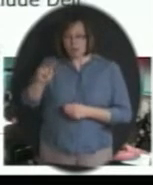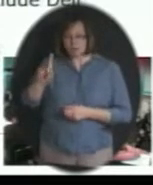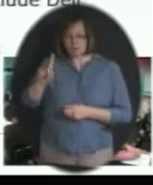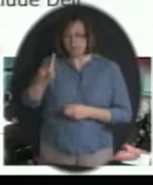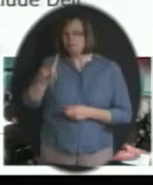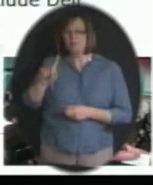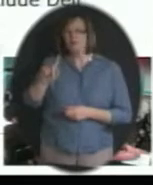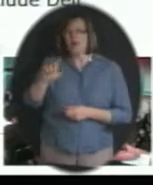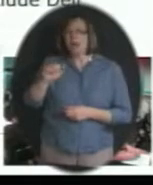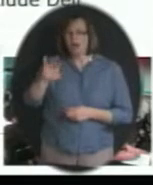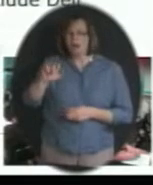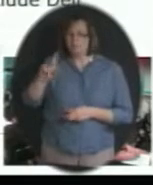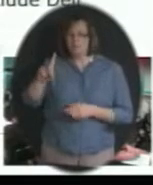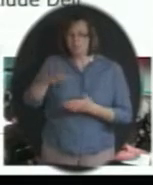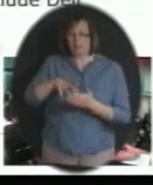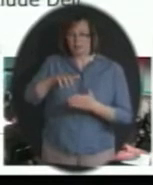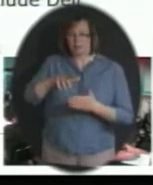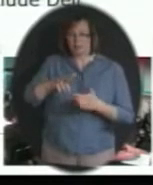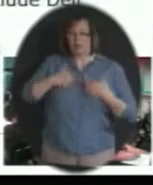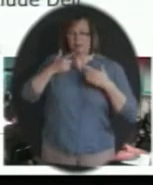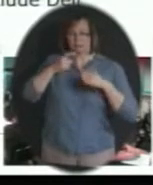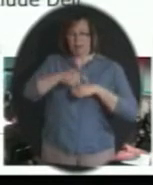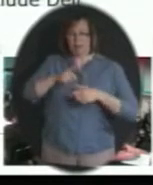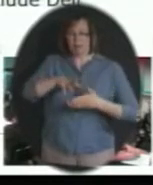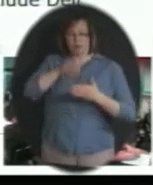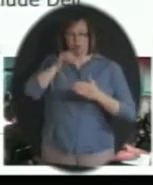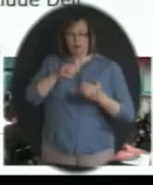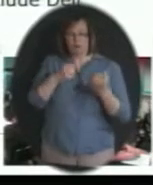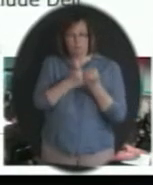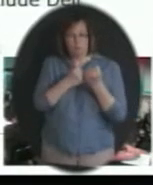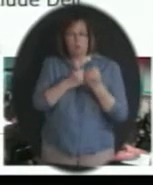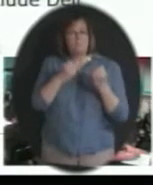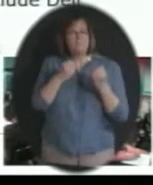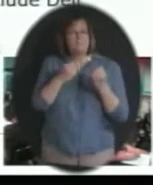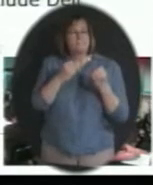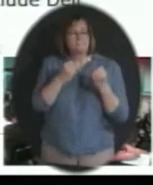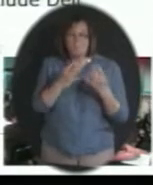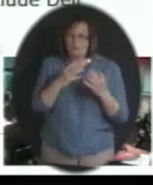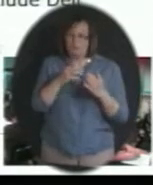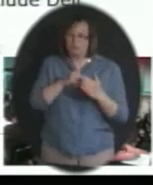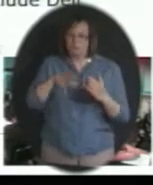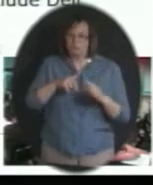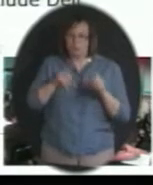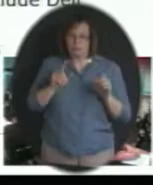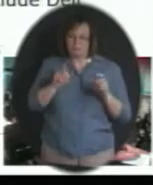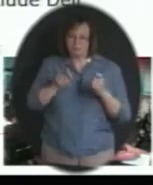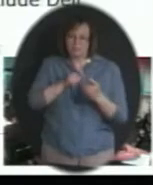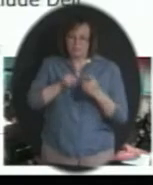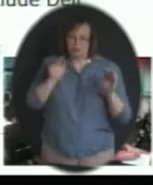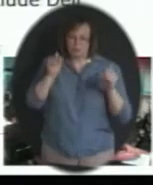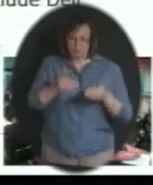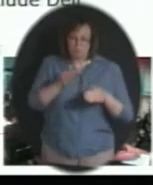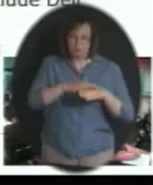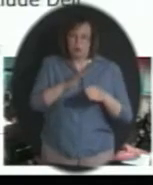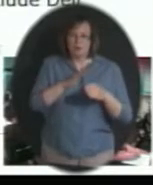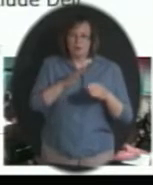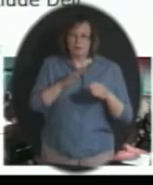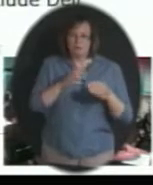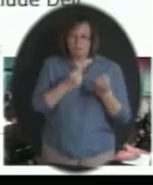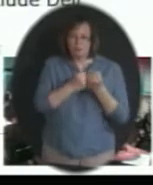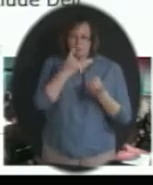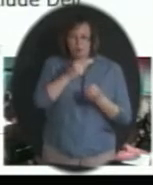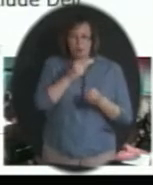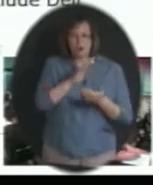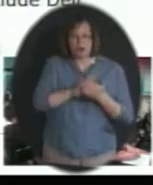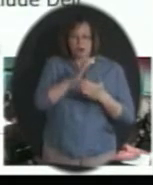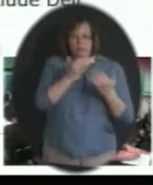Learners, that support many students other than Avid, but this particularly focuses on support for College Now and